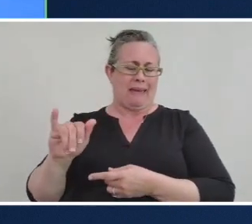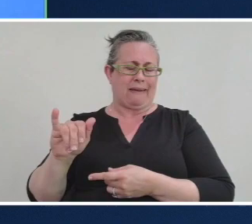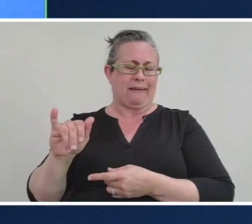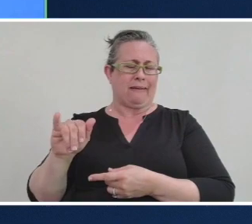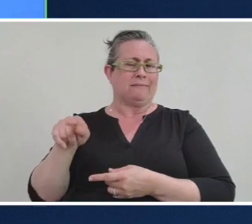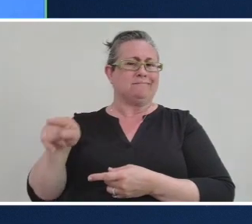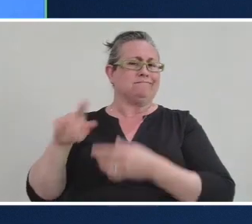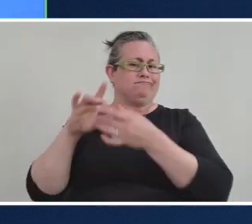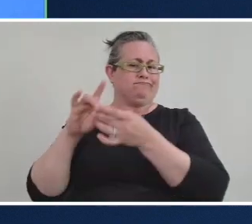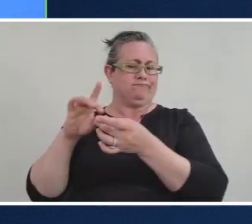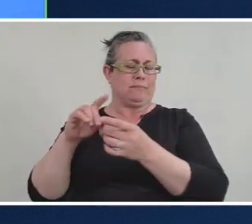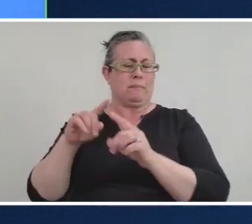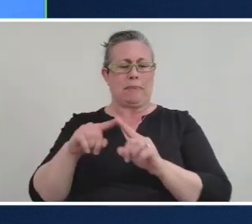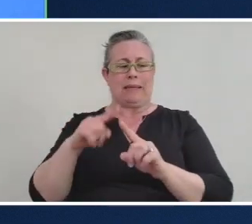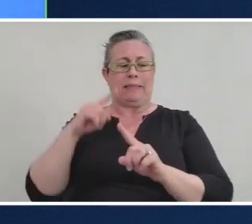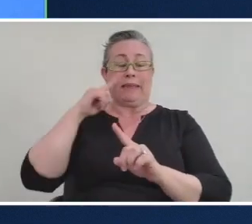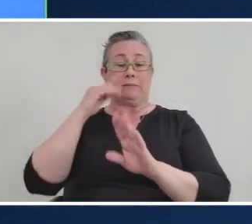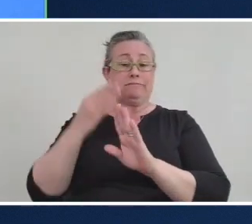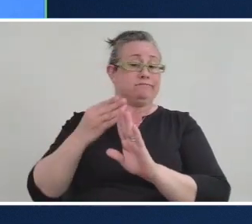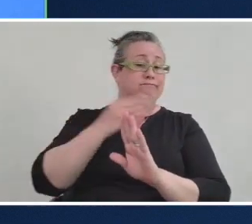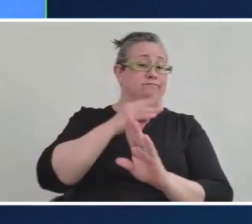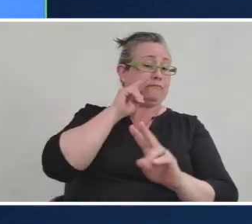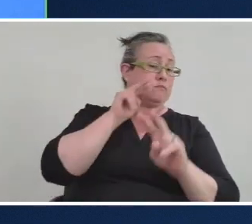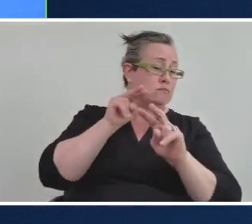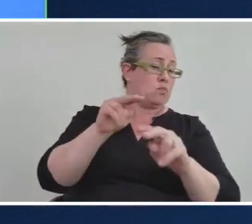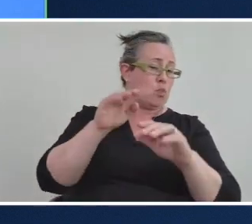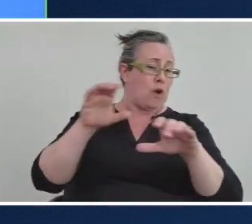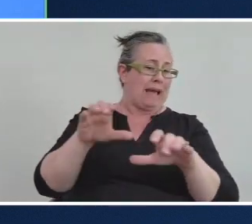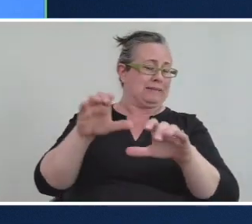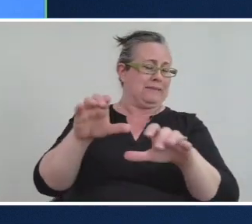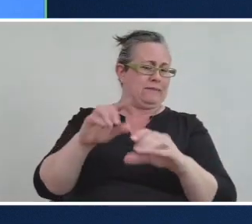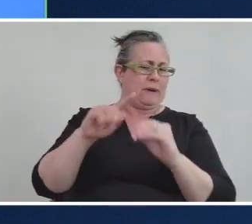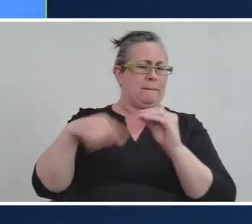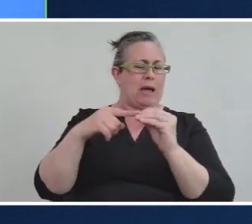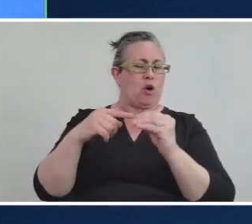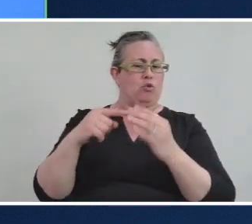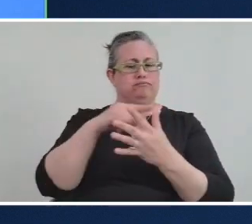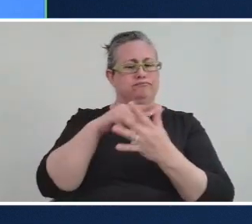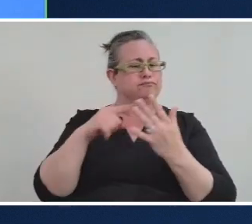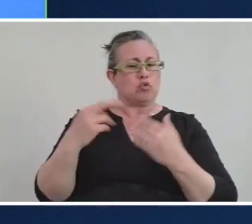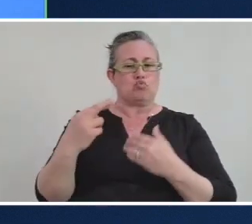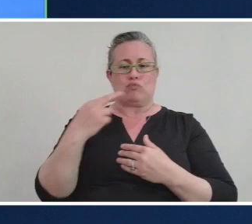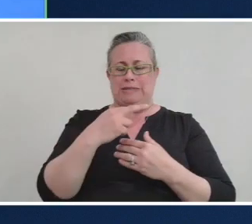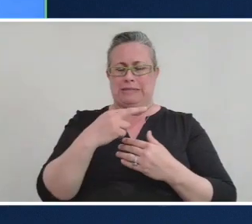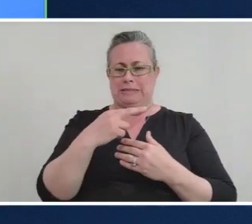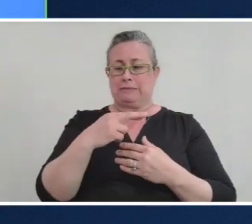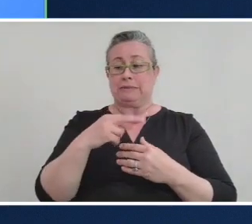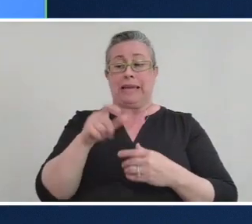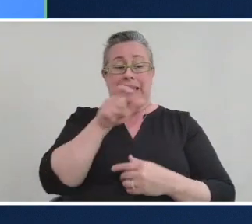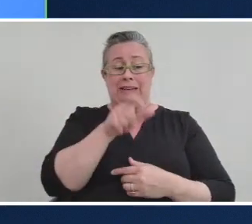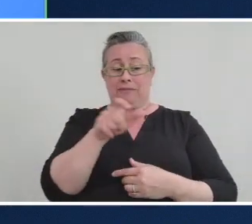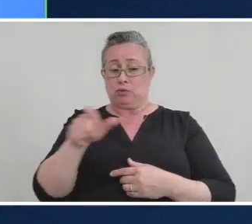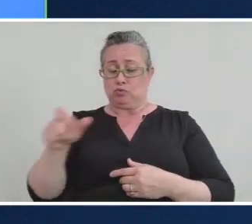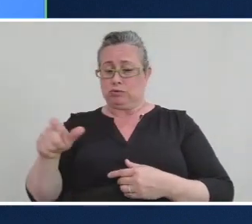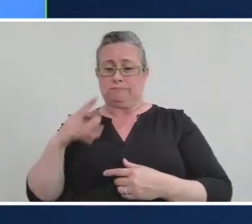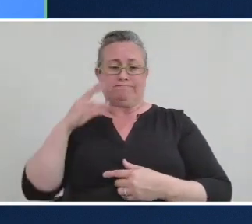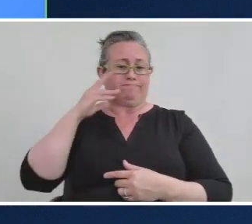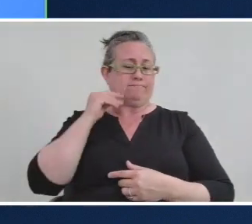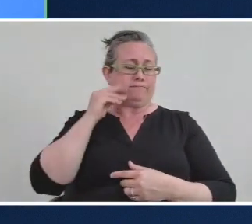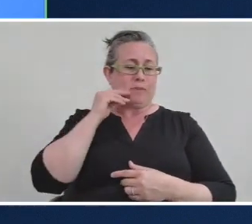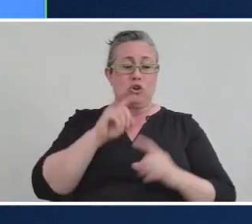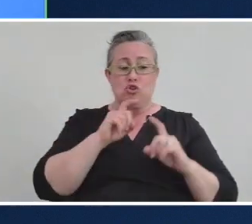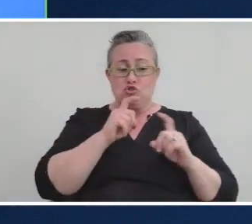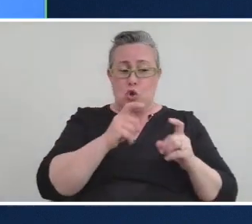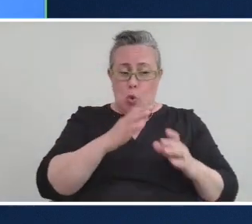thinking proactively about the risks that all of these individuals face. And as donors and as partners, doing that